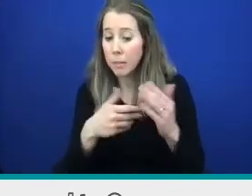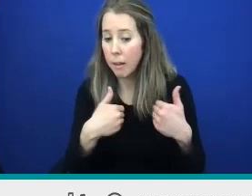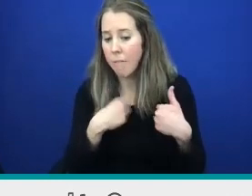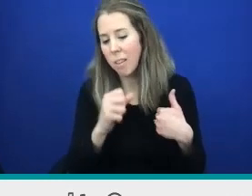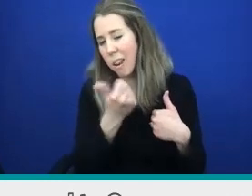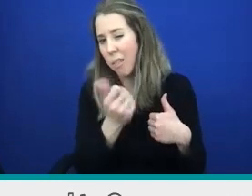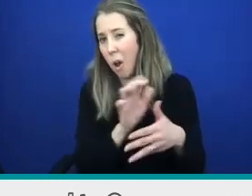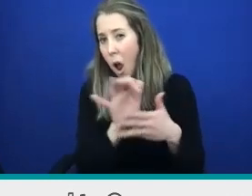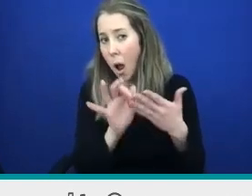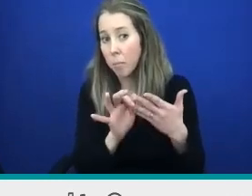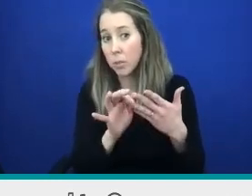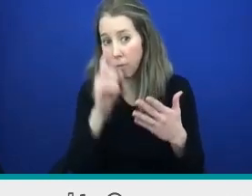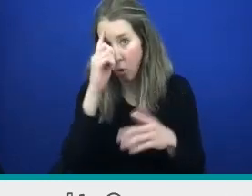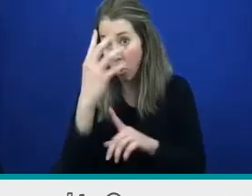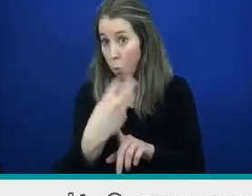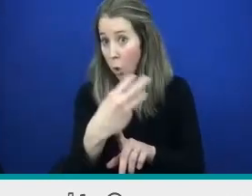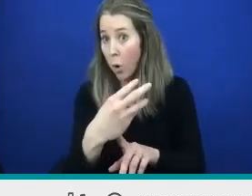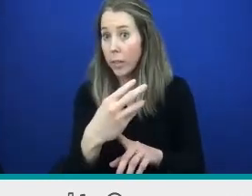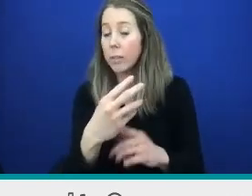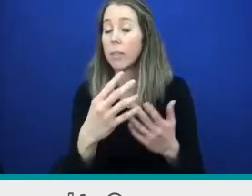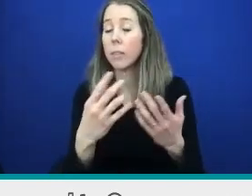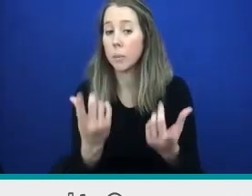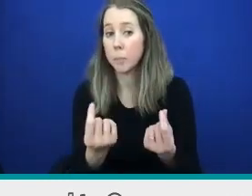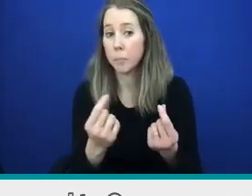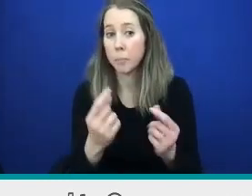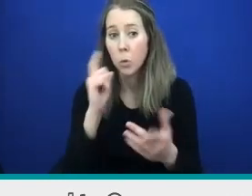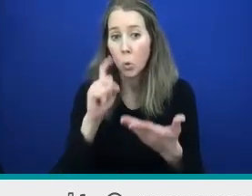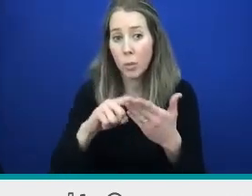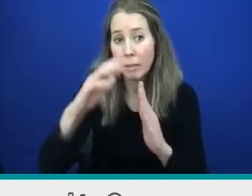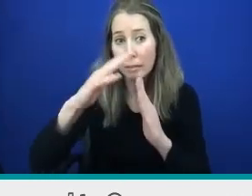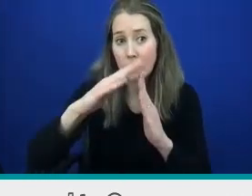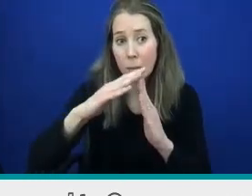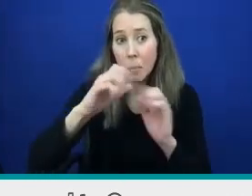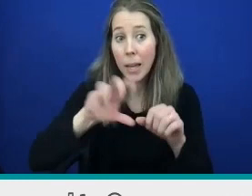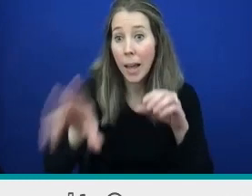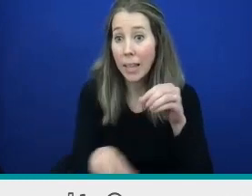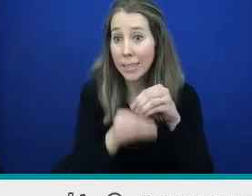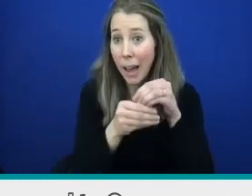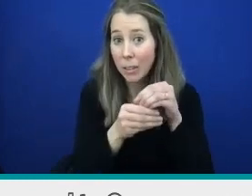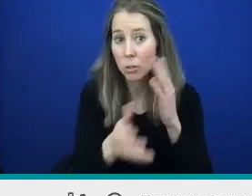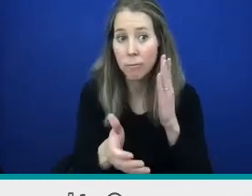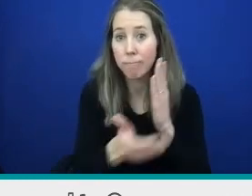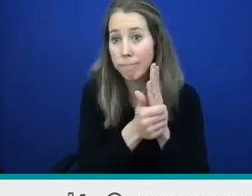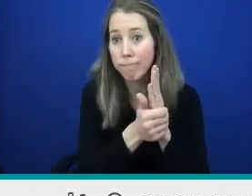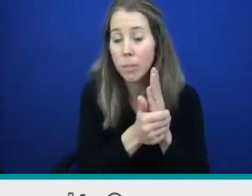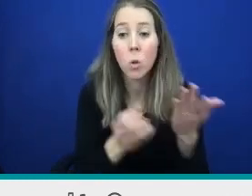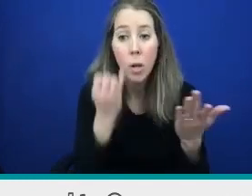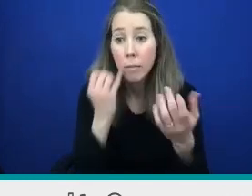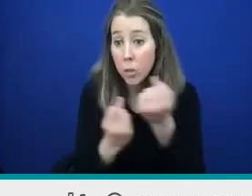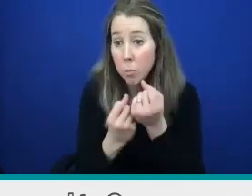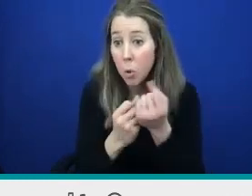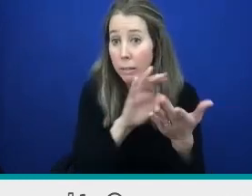few options on the recording side itself. You'll notice here at the top, they're able to attach. So if there's any supporting documentation